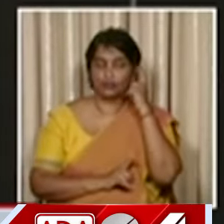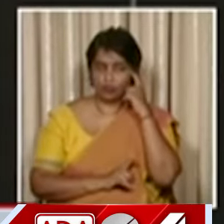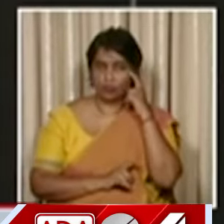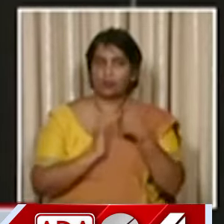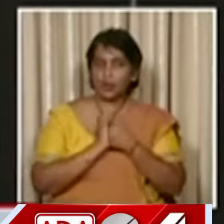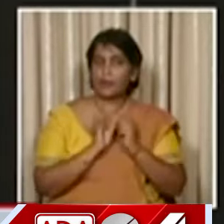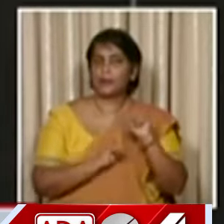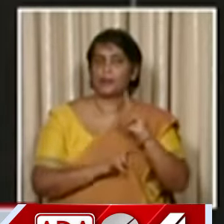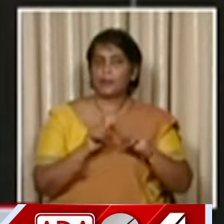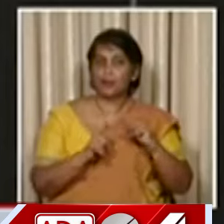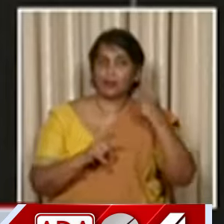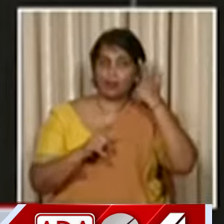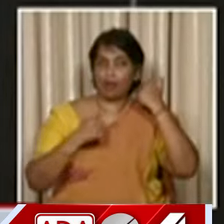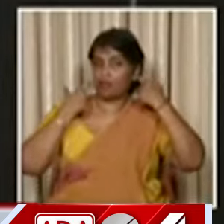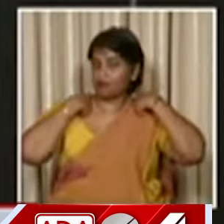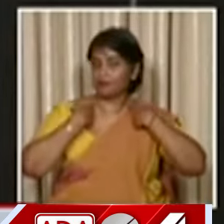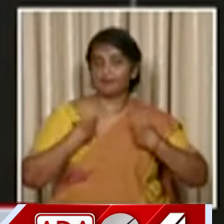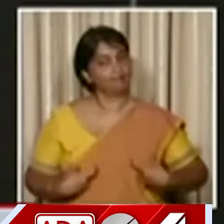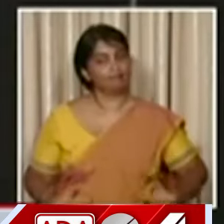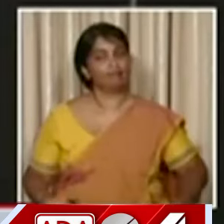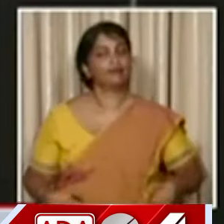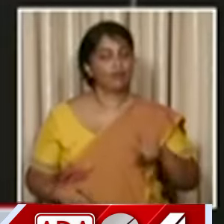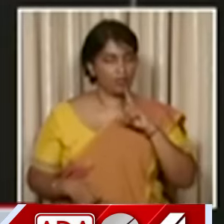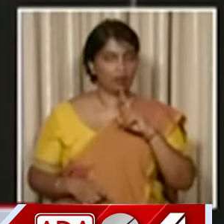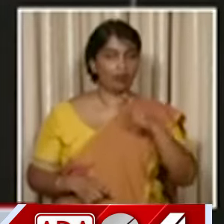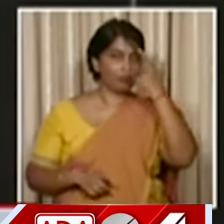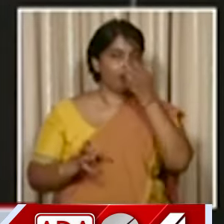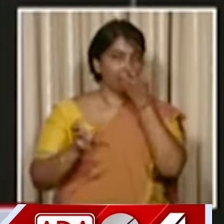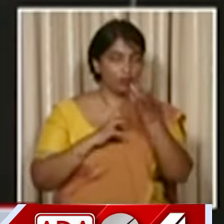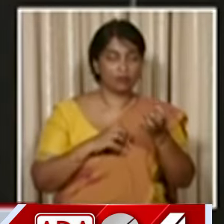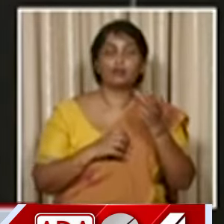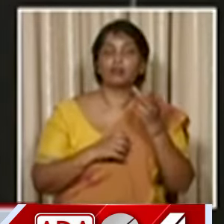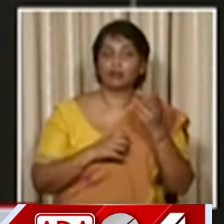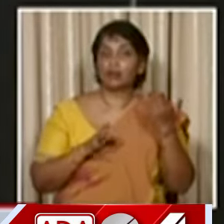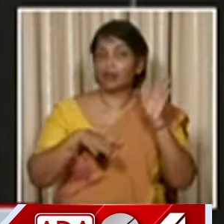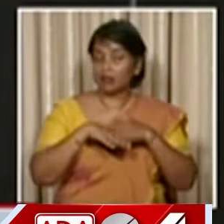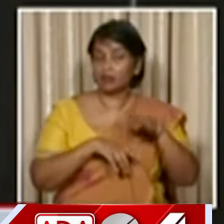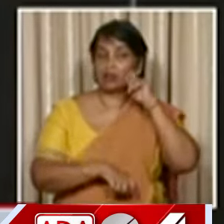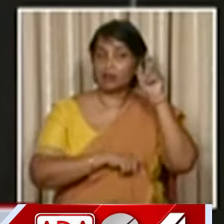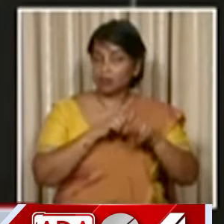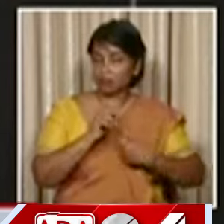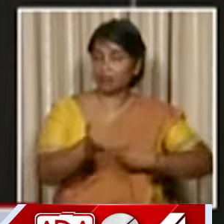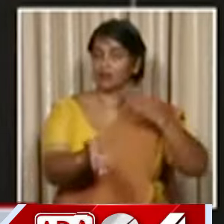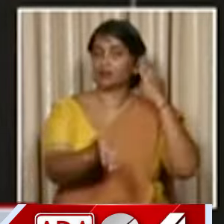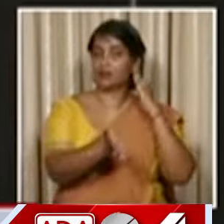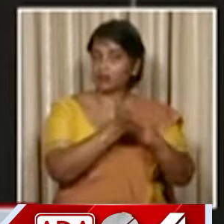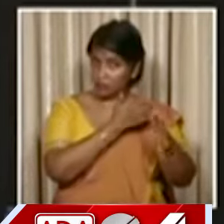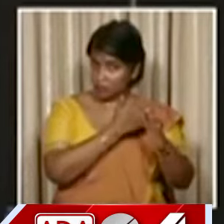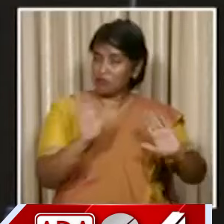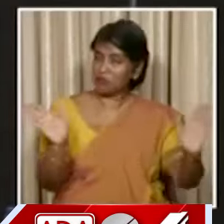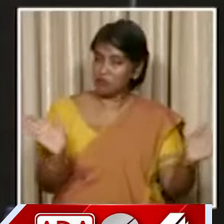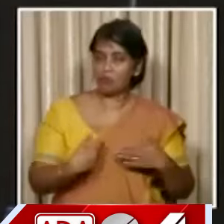Fernando who initially said that while clad in a black shawl. He said that he will not remove the black shawl until justice is served to the Easter attack